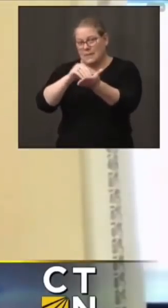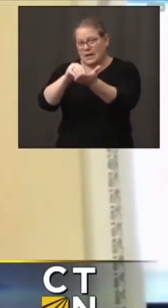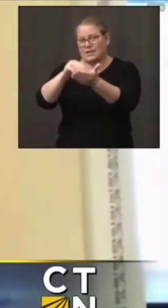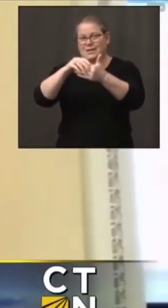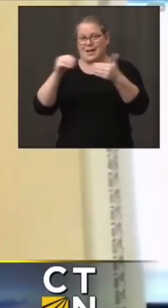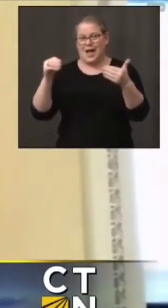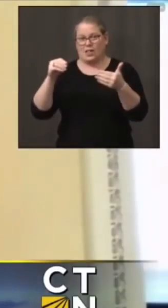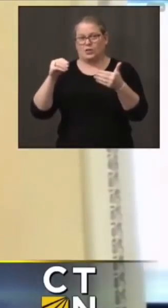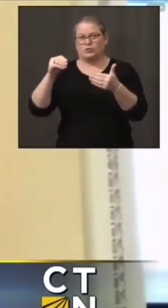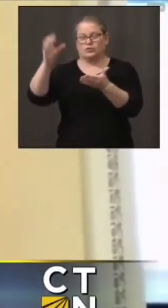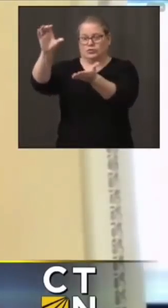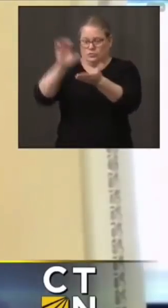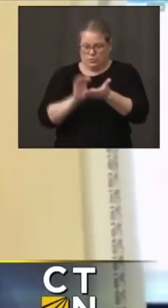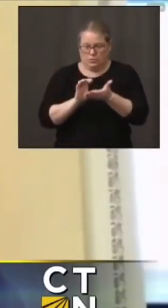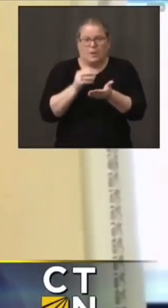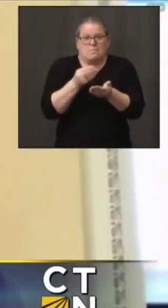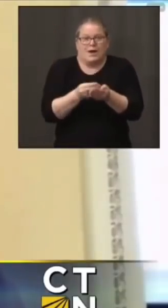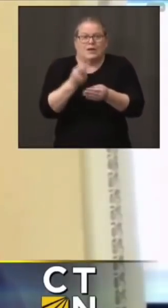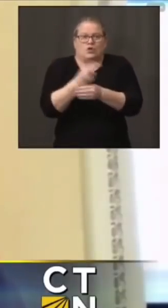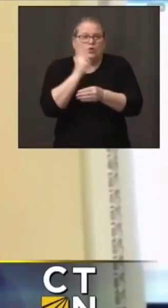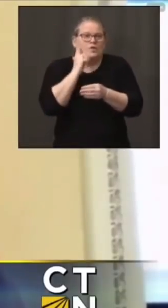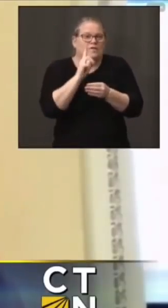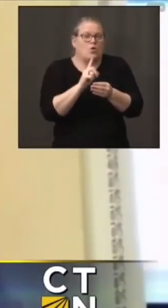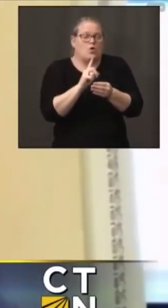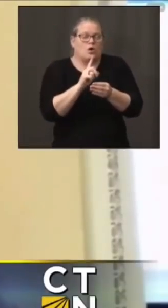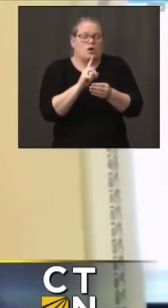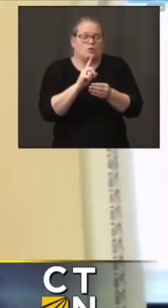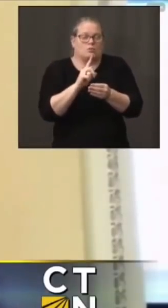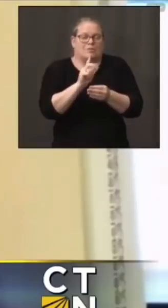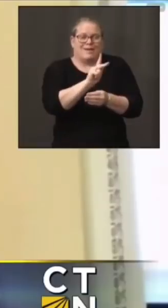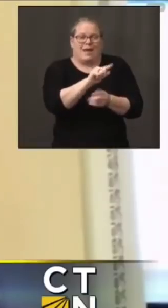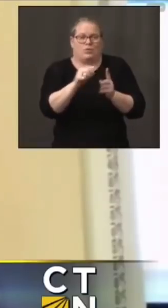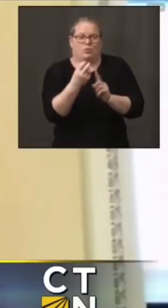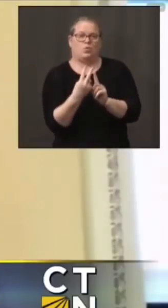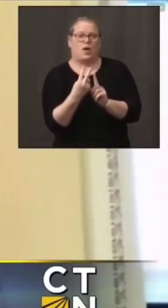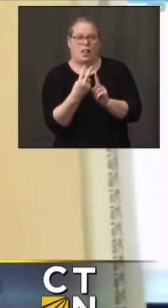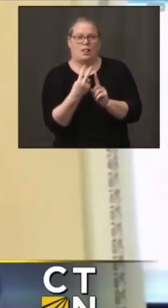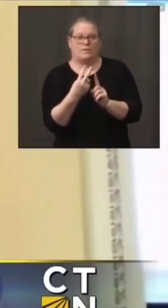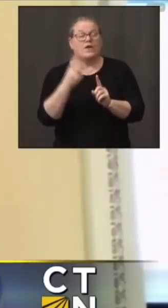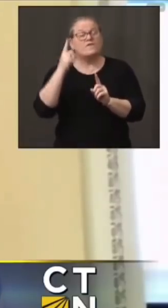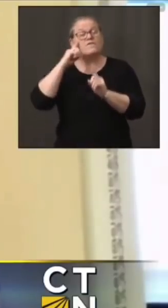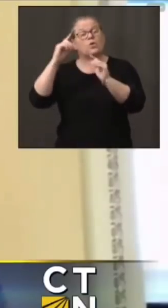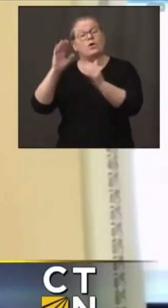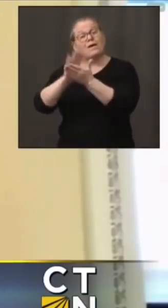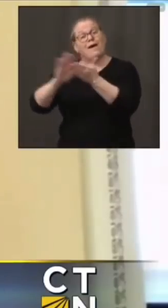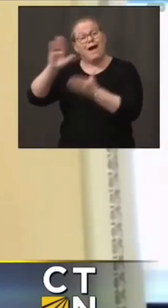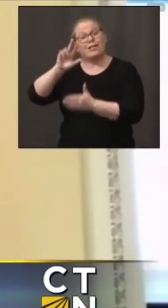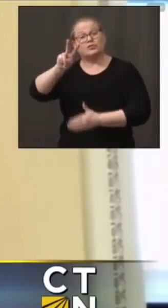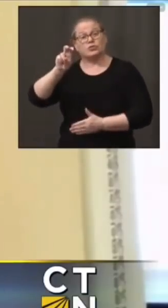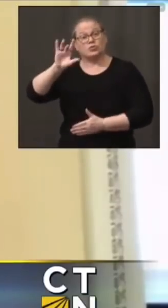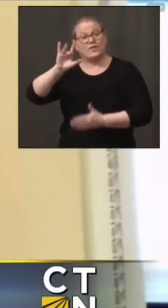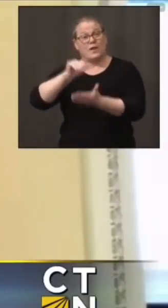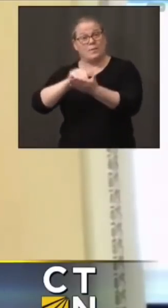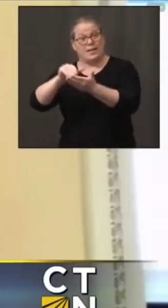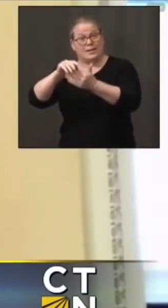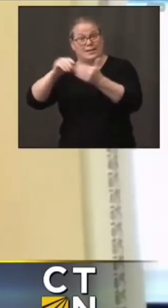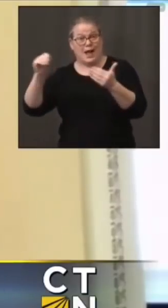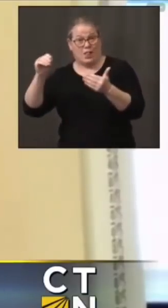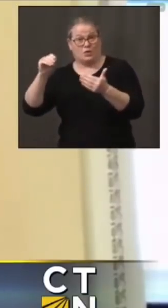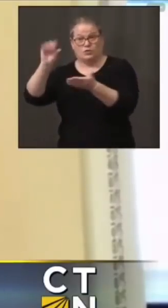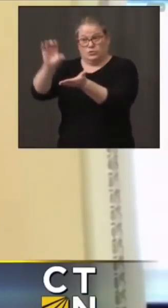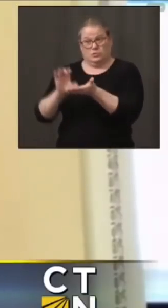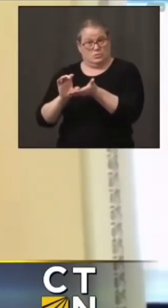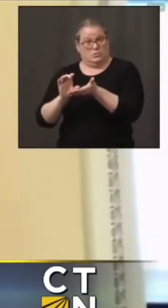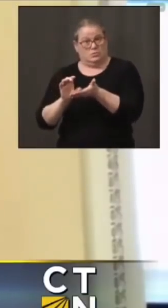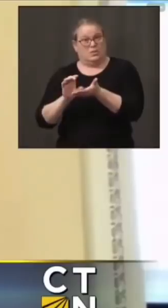for K through 12. For higher education, $225 million. There's a lot in the package